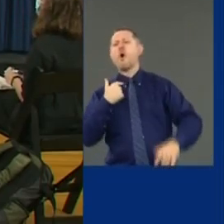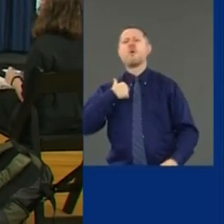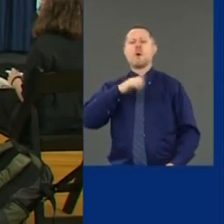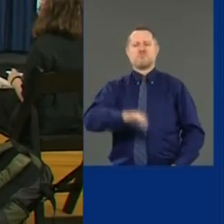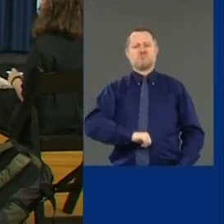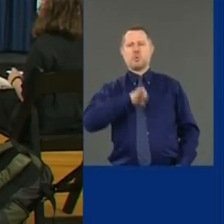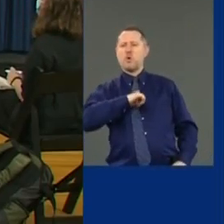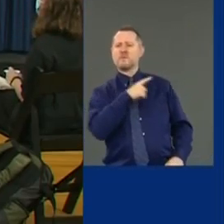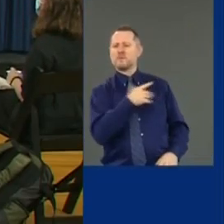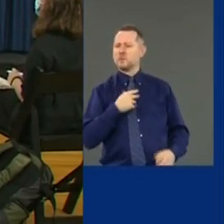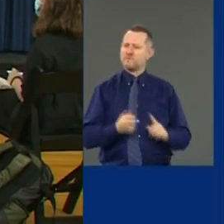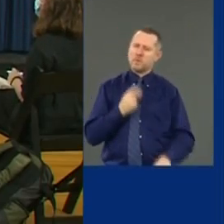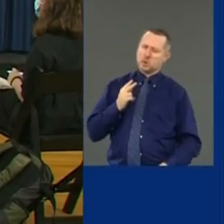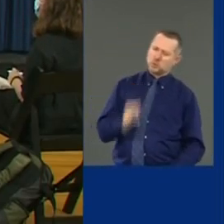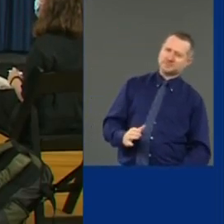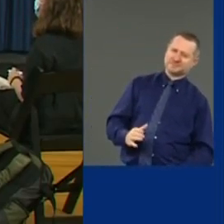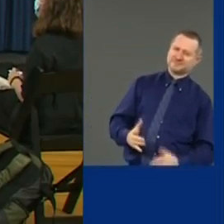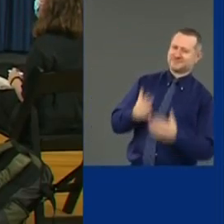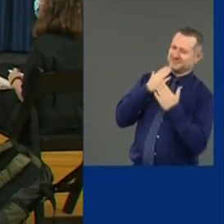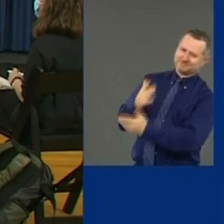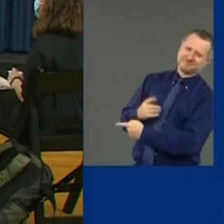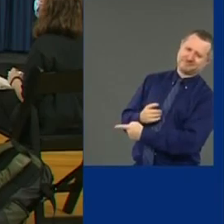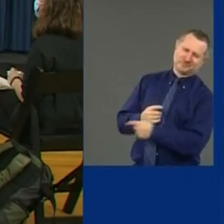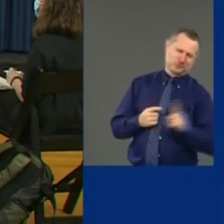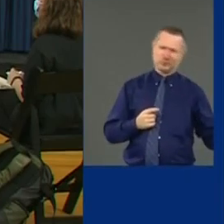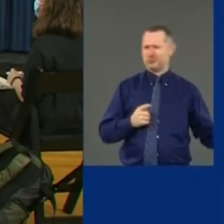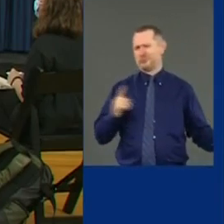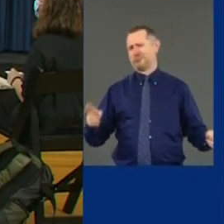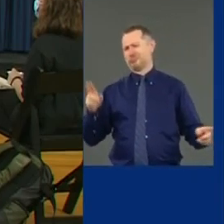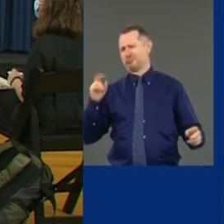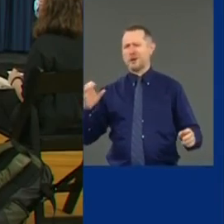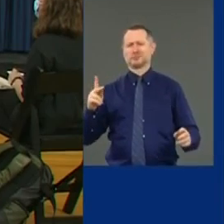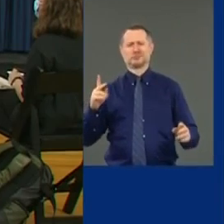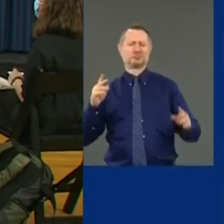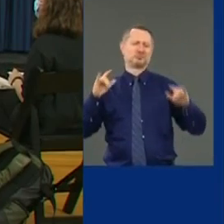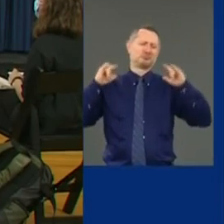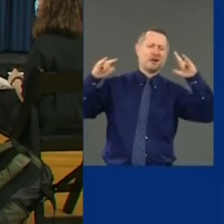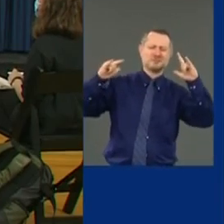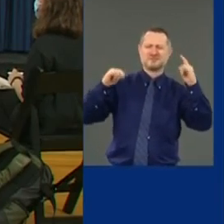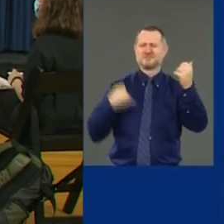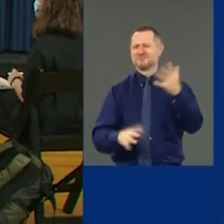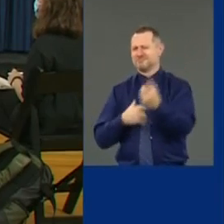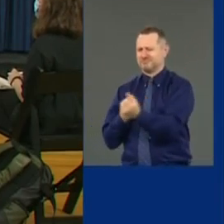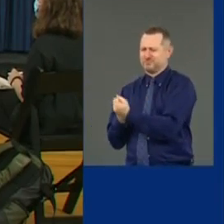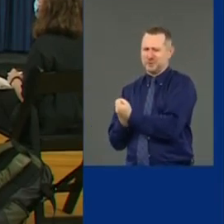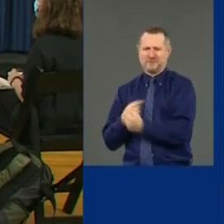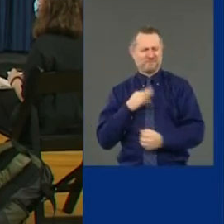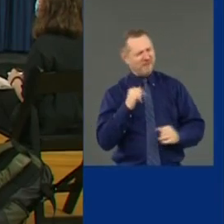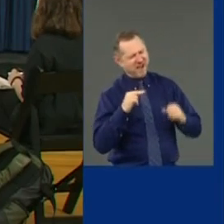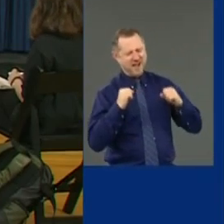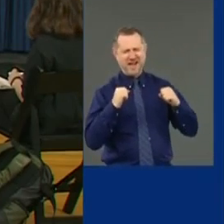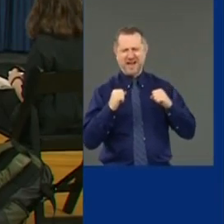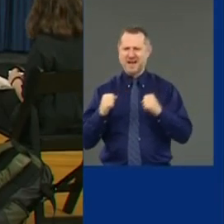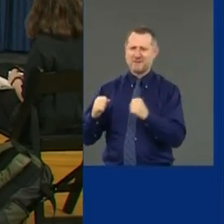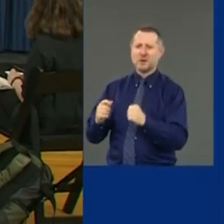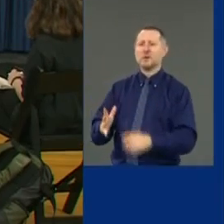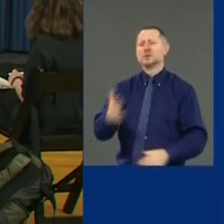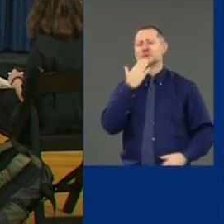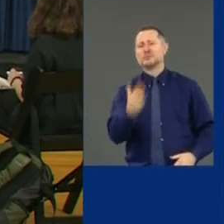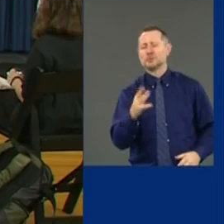very much. You guys are the rock stars. I'm just a fan. Thank you so much. Rosie, thank you so much.